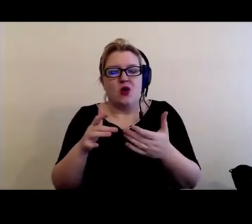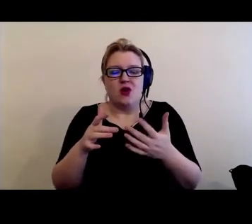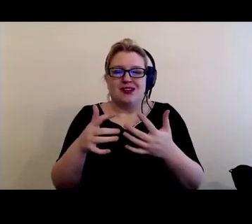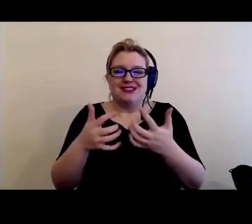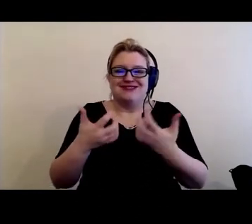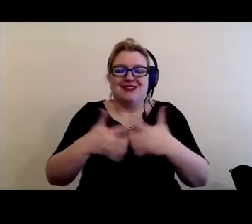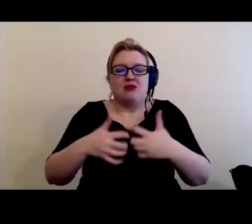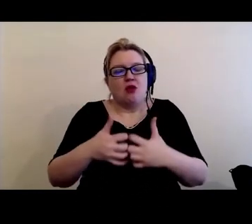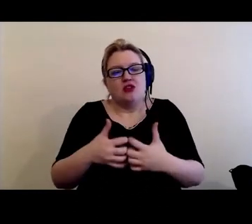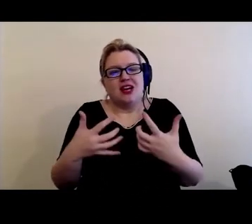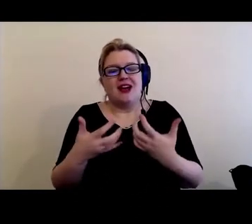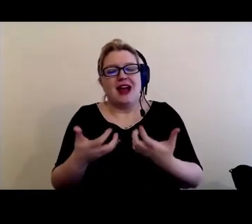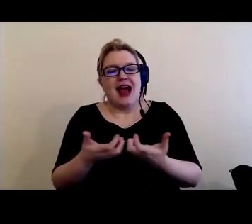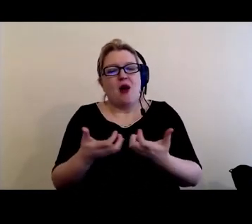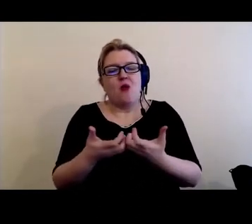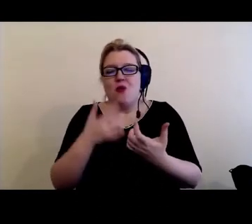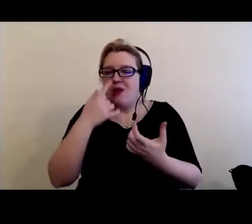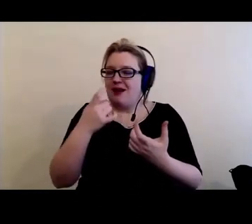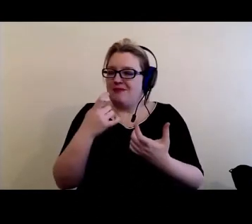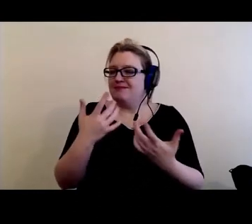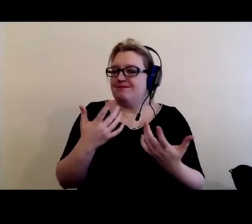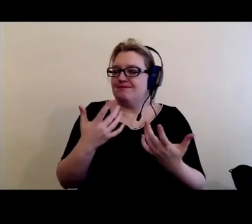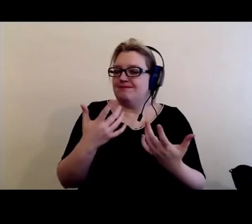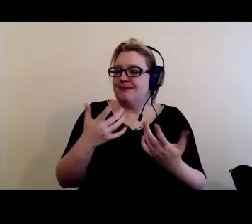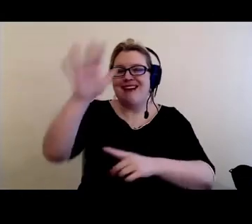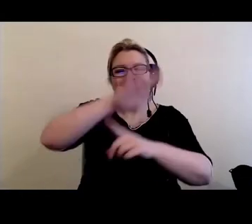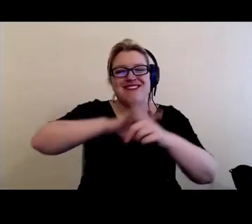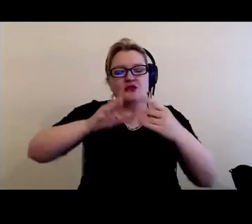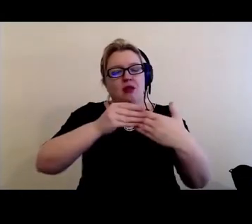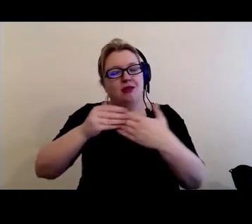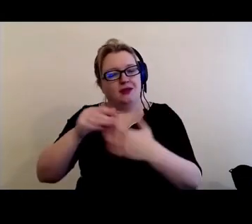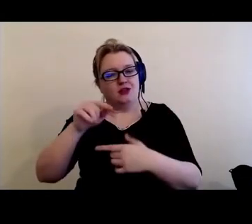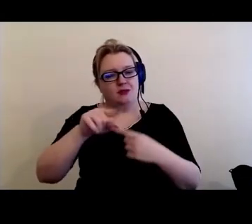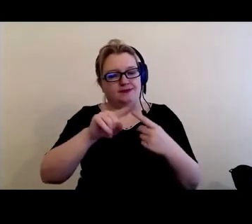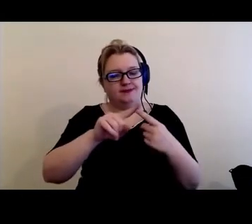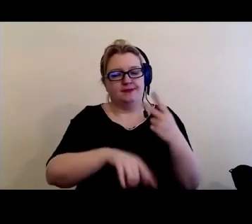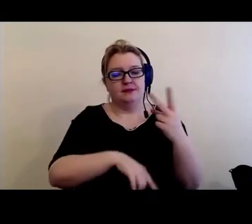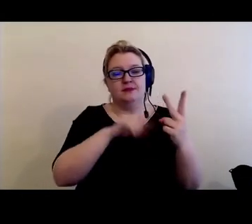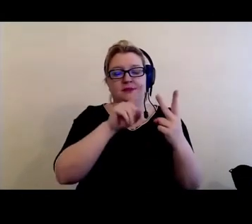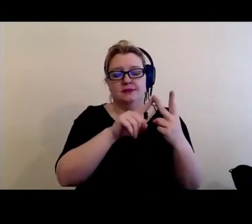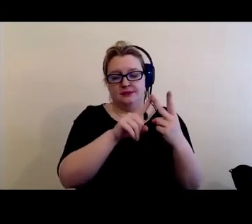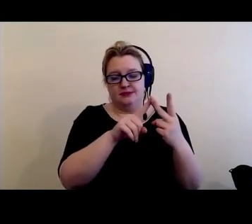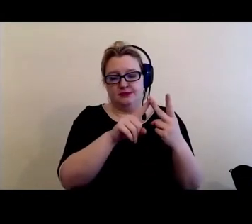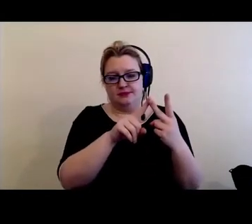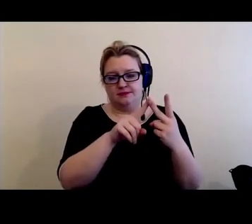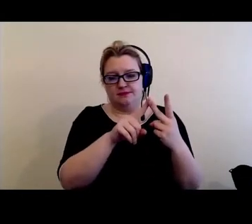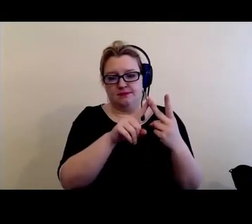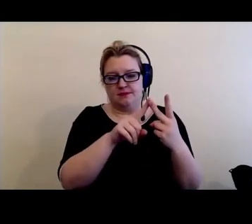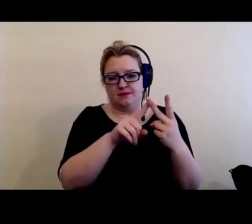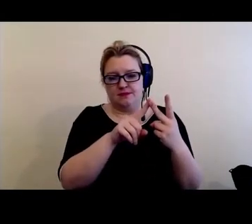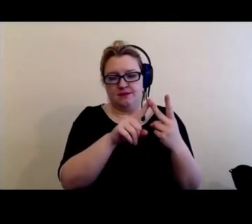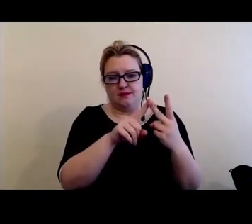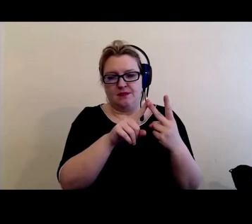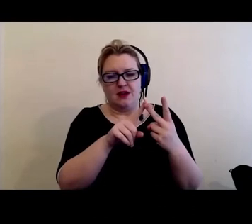NHS. I think the second thing that will happen over the year is people will try and work out, how do we hold on to some of the positive changes